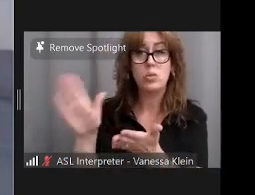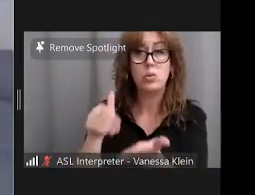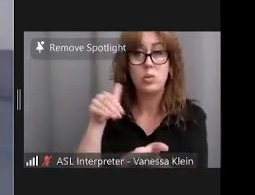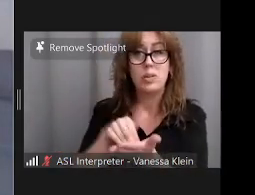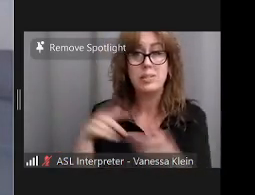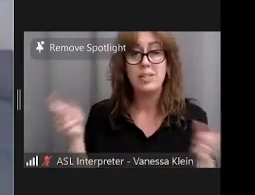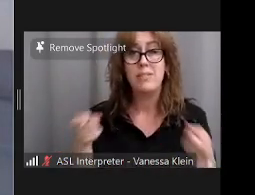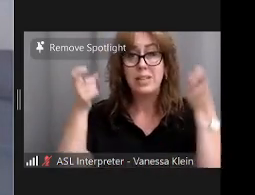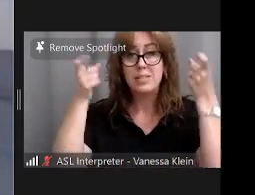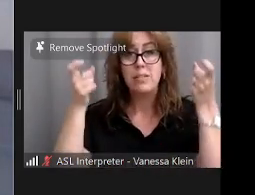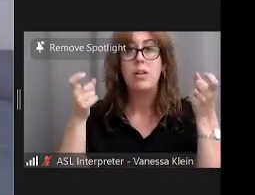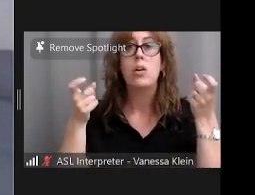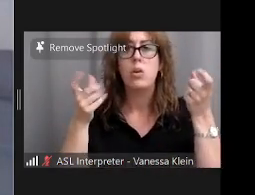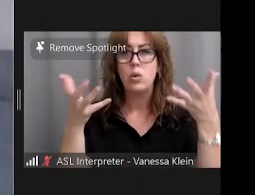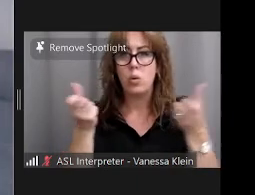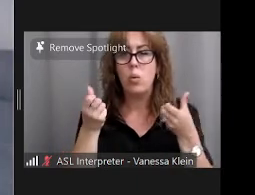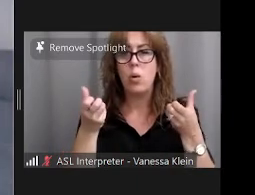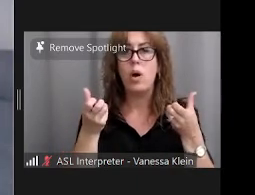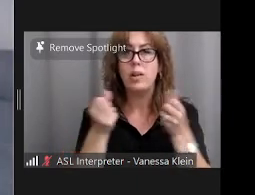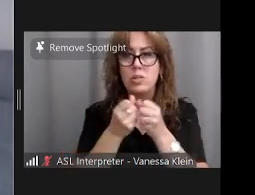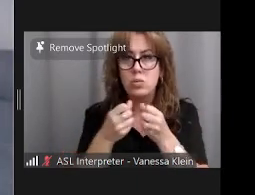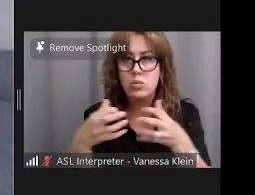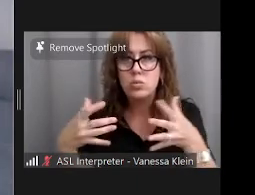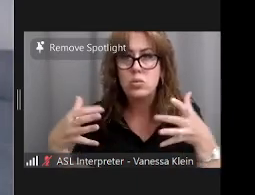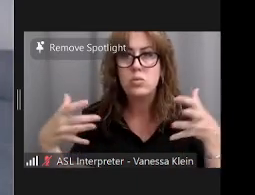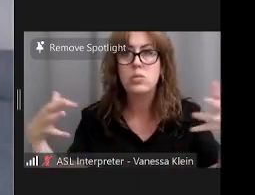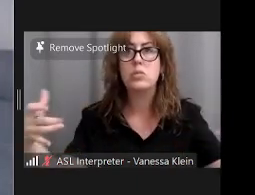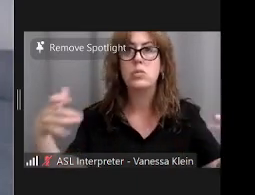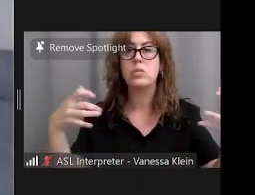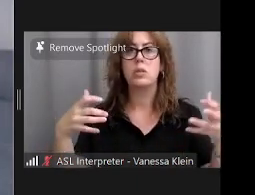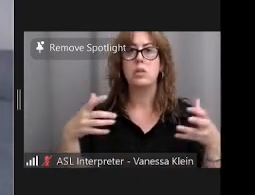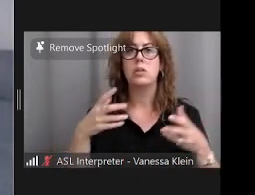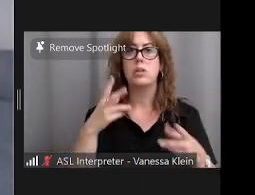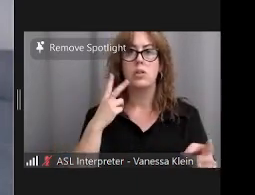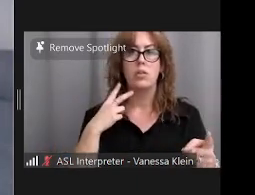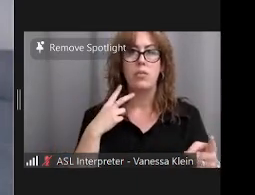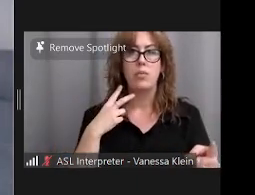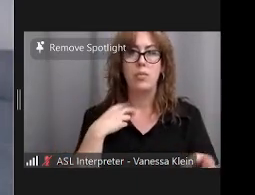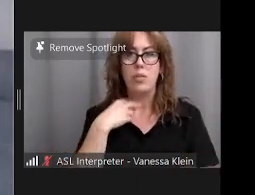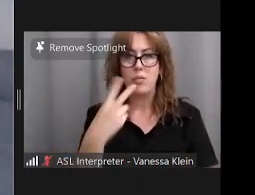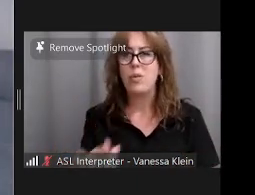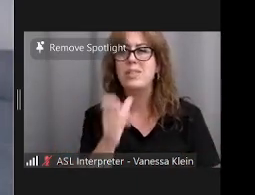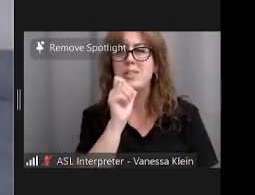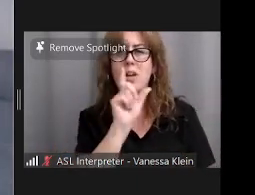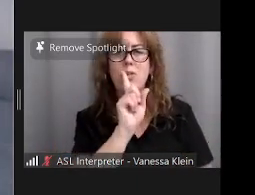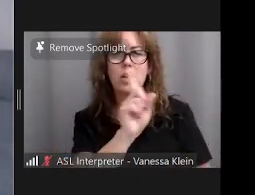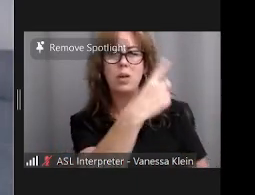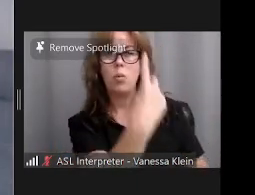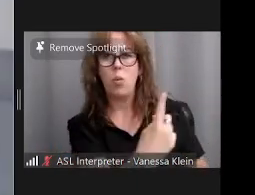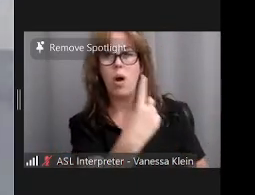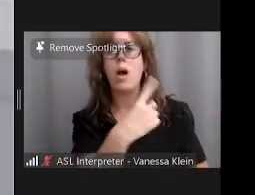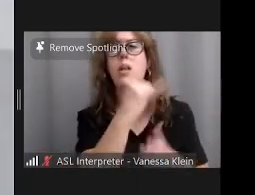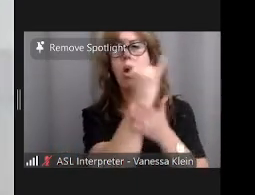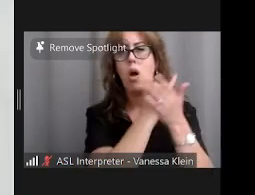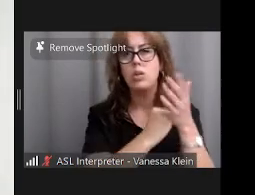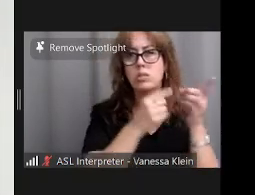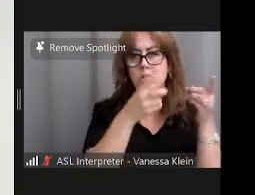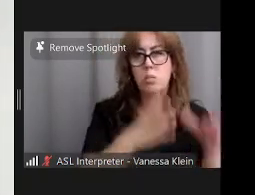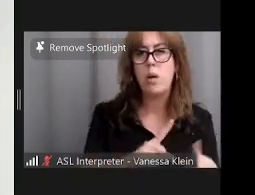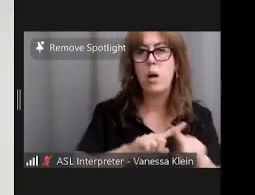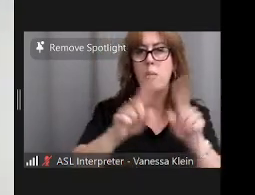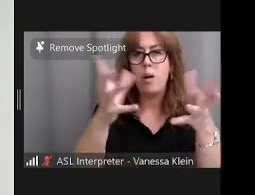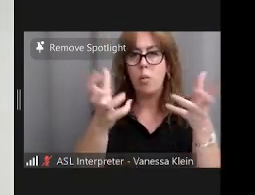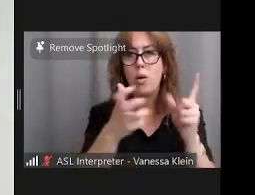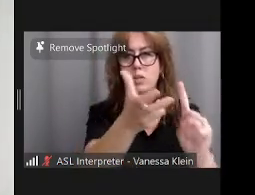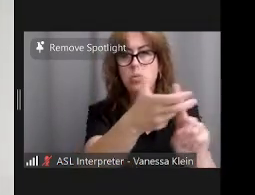really expand the curatorial voice and moving away from the idea of a single artistic director to bringing in multiple artistic voices. It